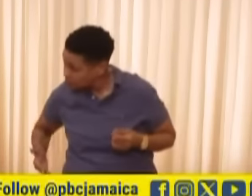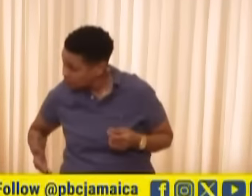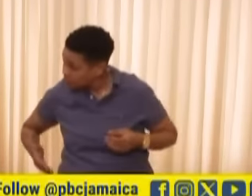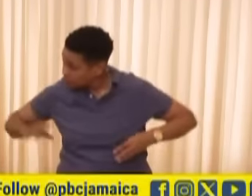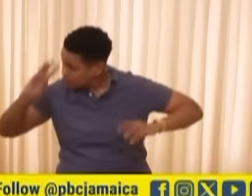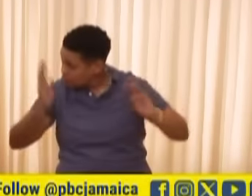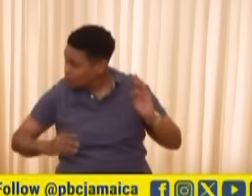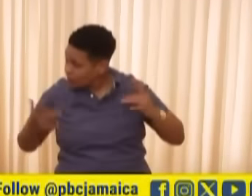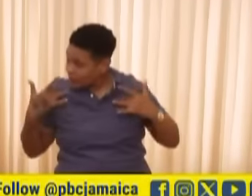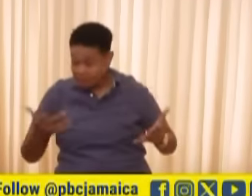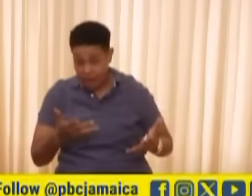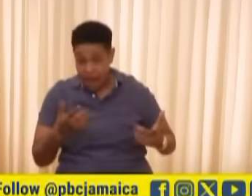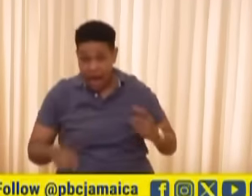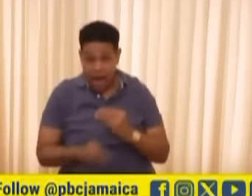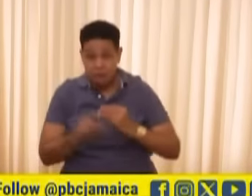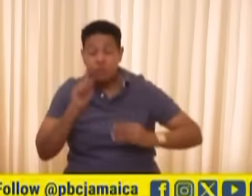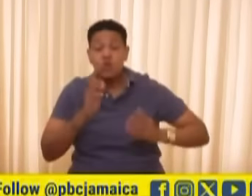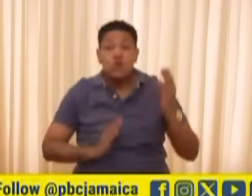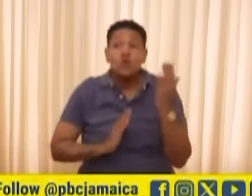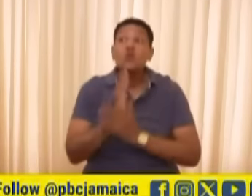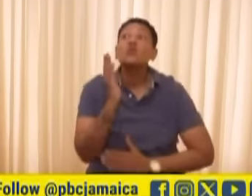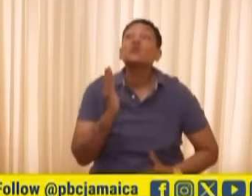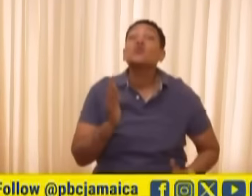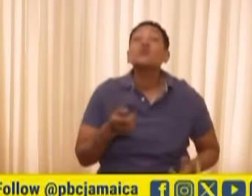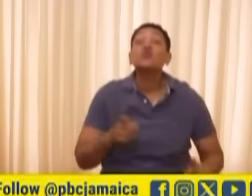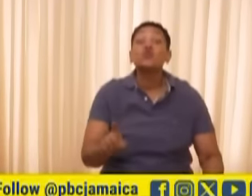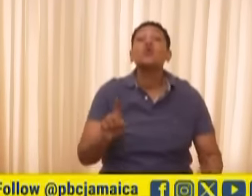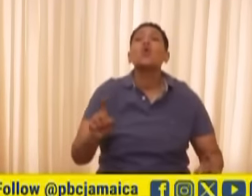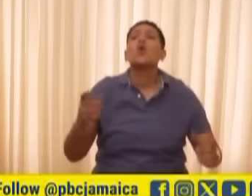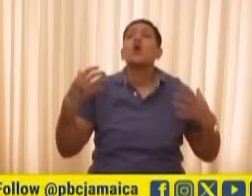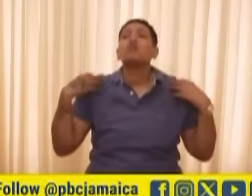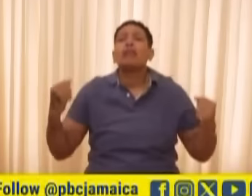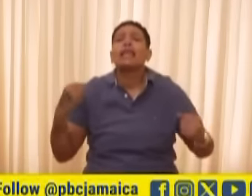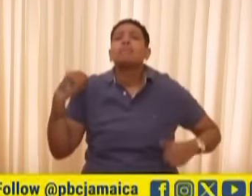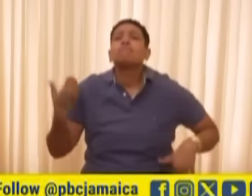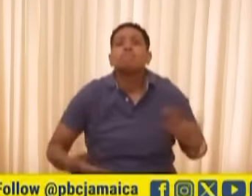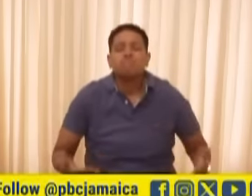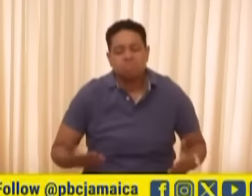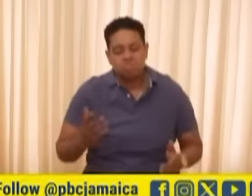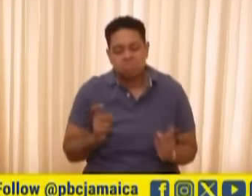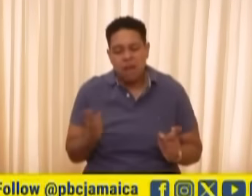weather event and to carry us even during the relief and recovery phase.